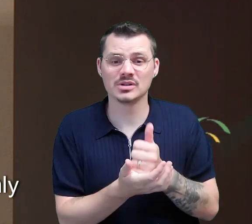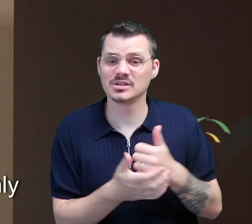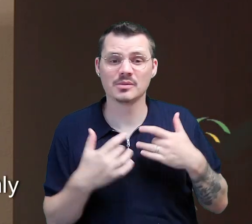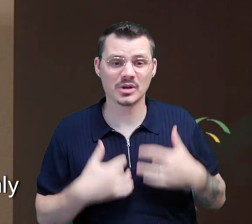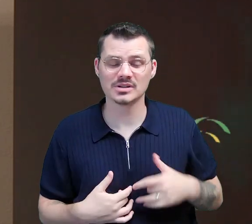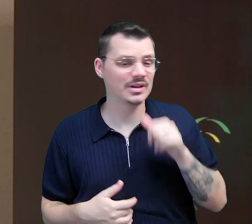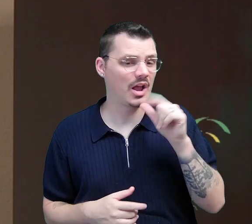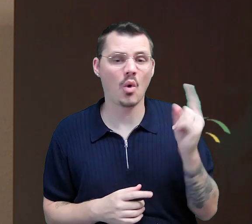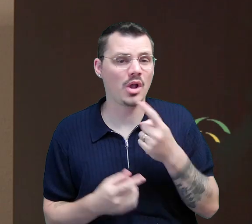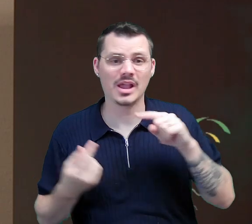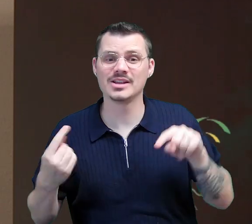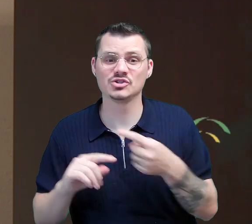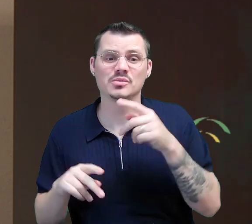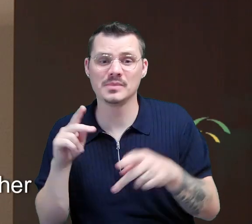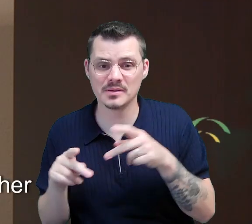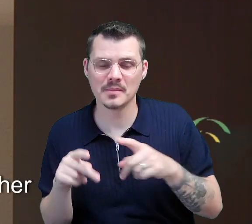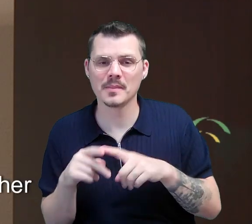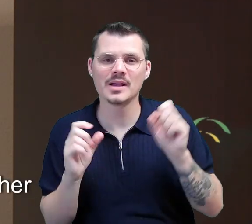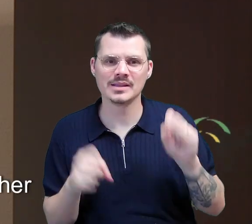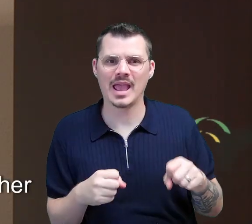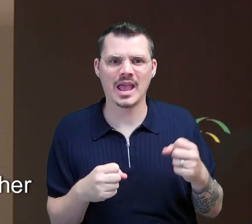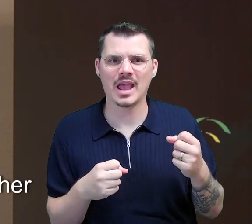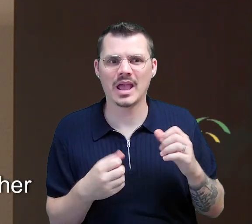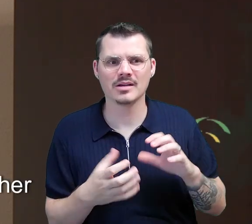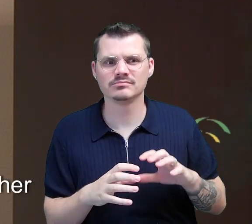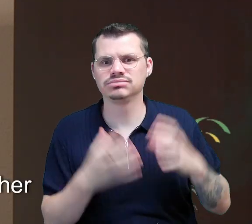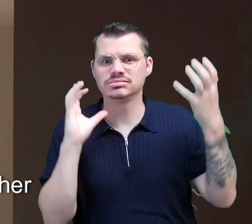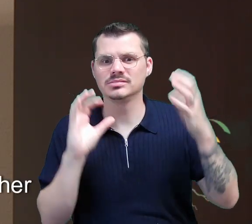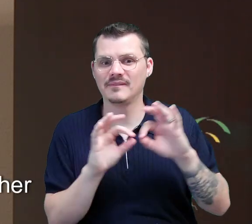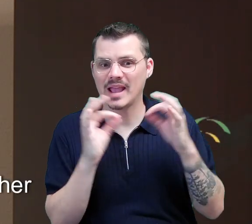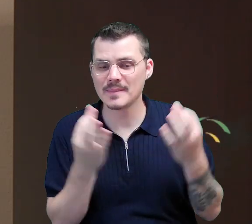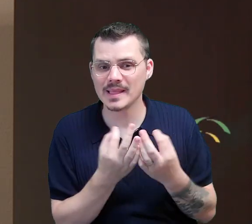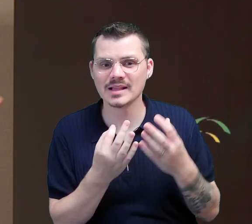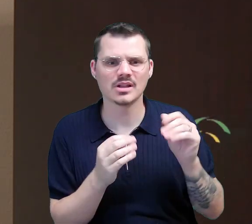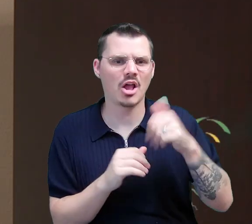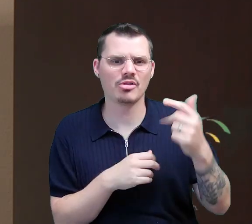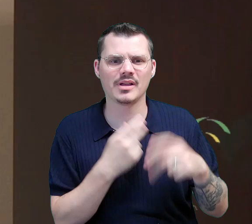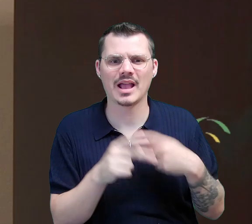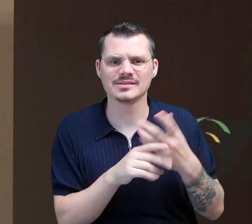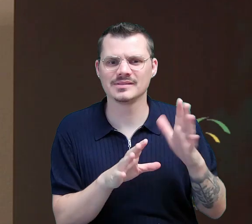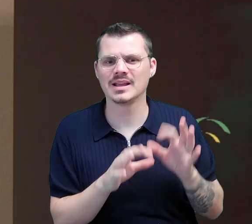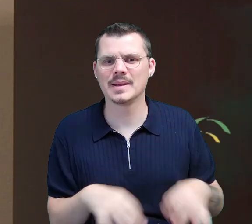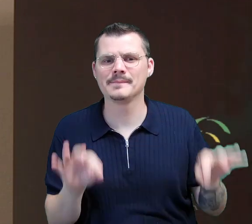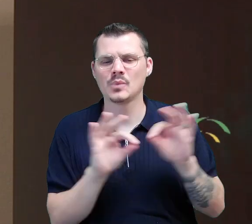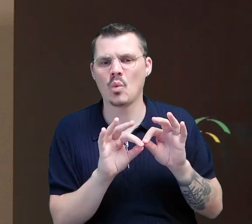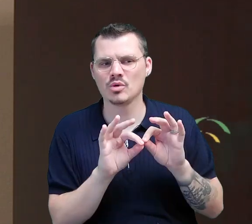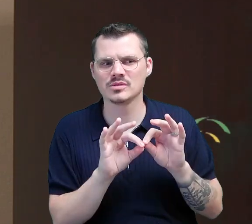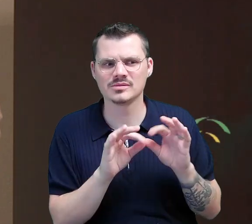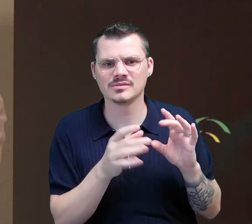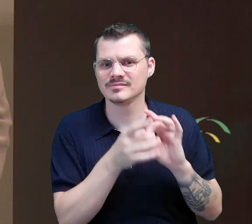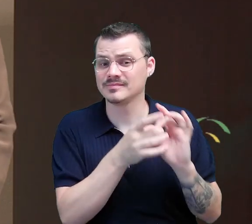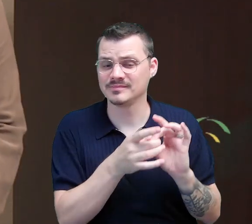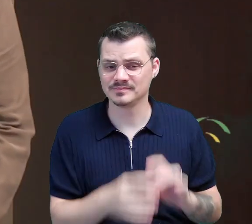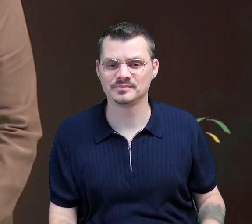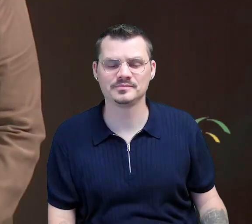depression not only injures people, but can also blow up families and other kinds of important